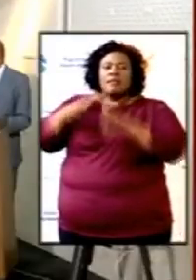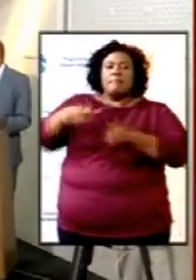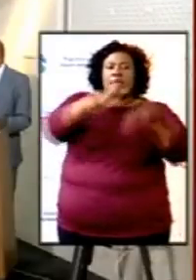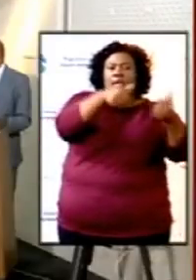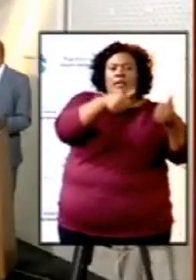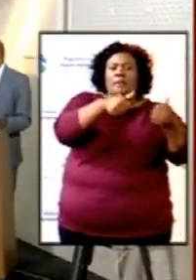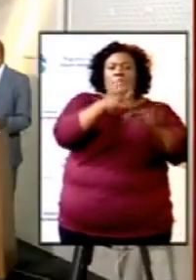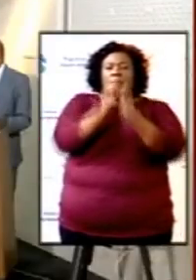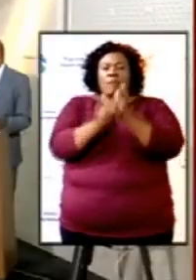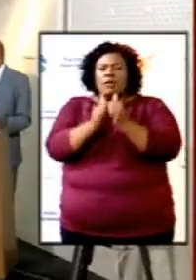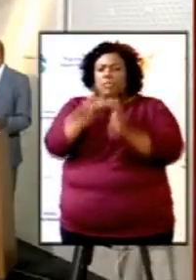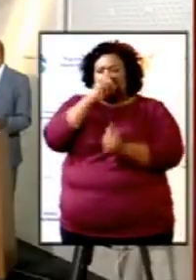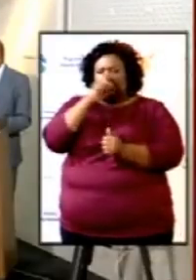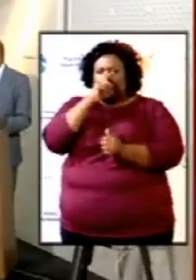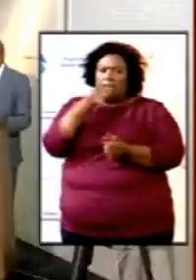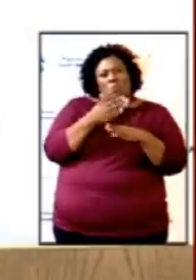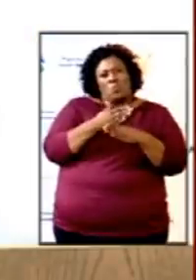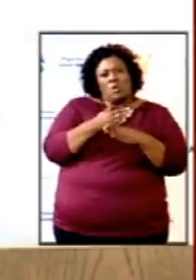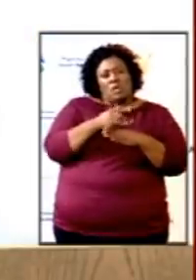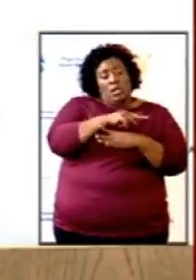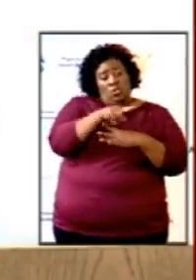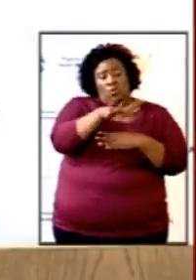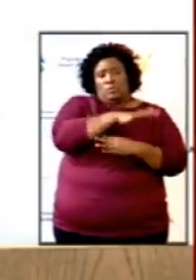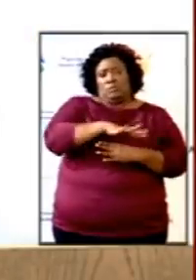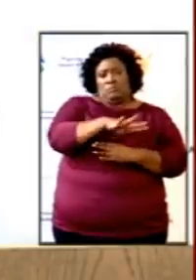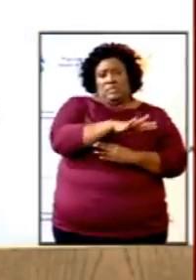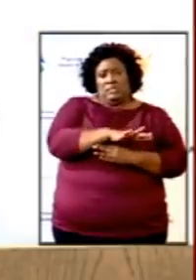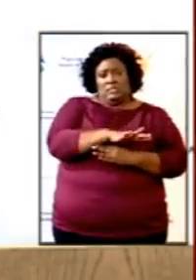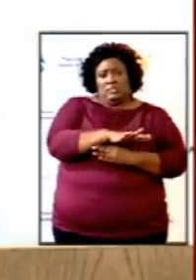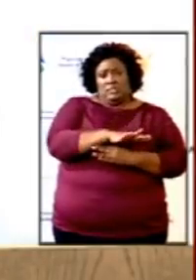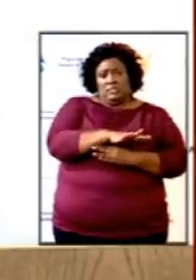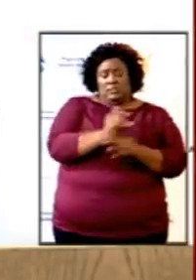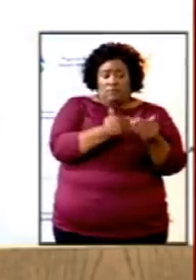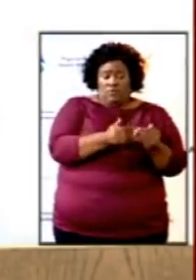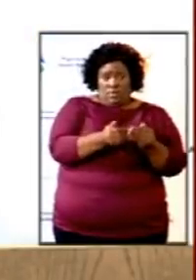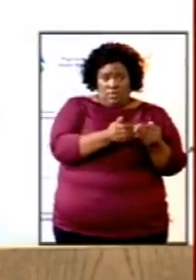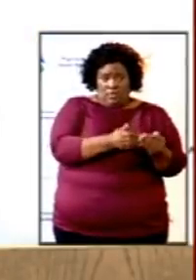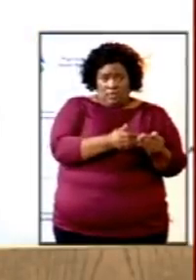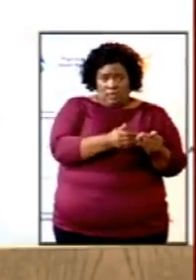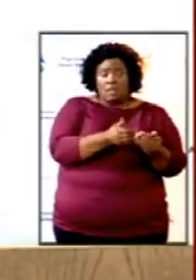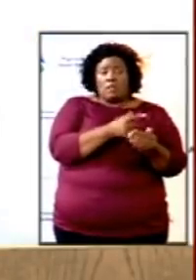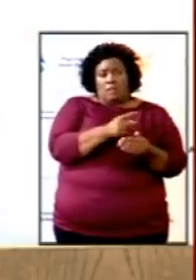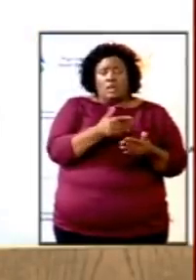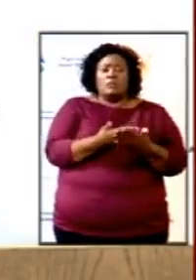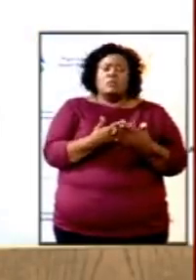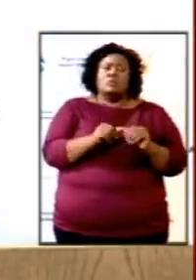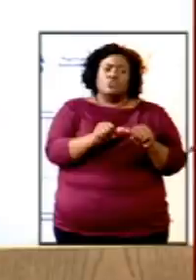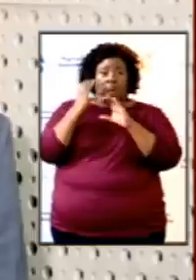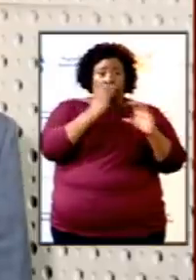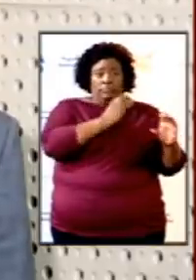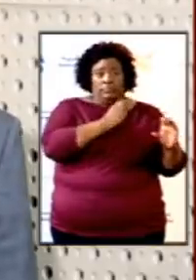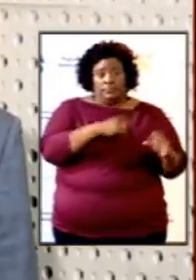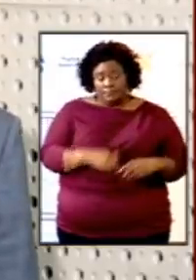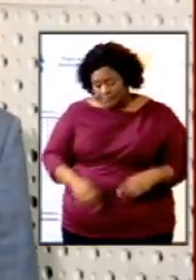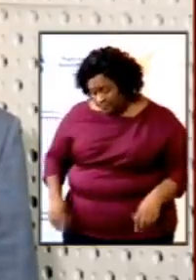particular aspect. And whether the South African government or the president was armstronged on this particular matter, only time will tell. But it certainly seems as